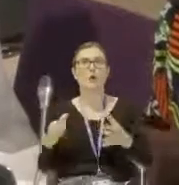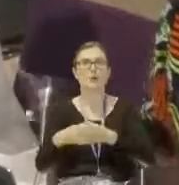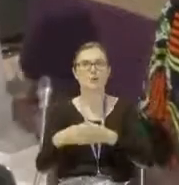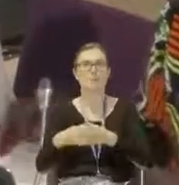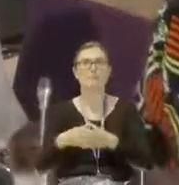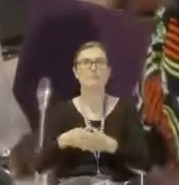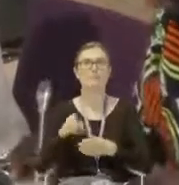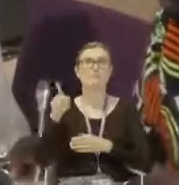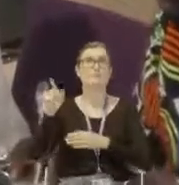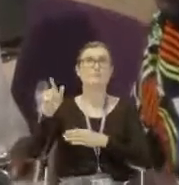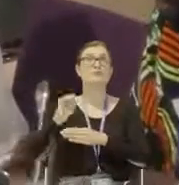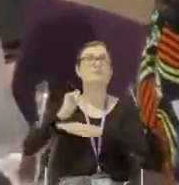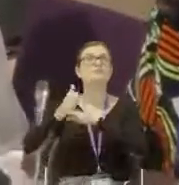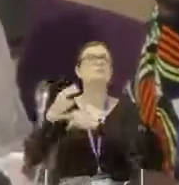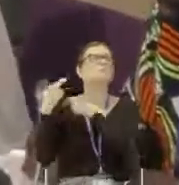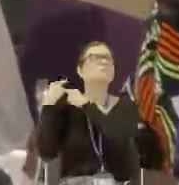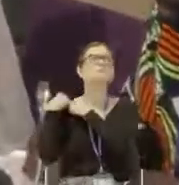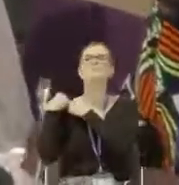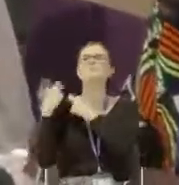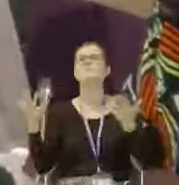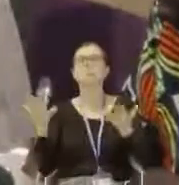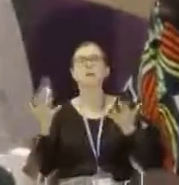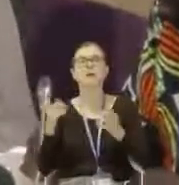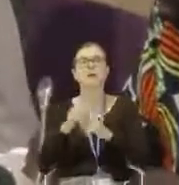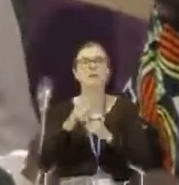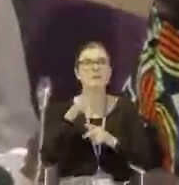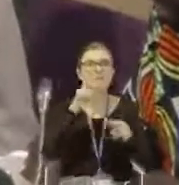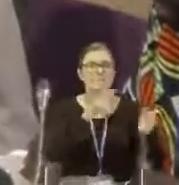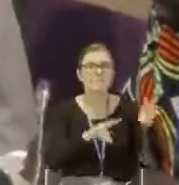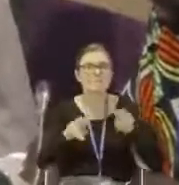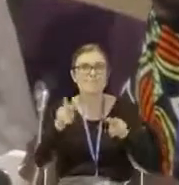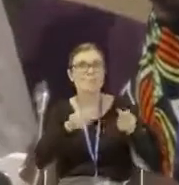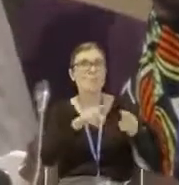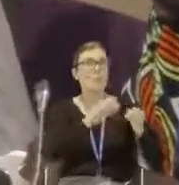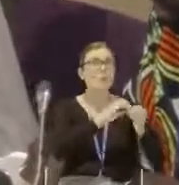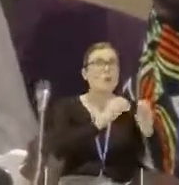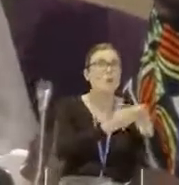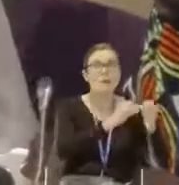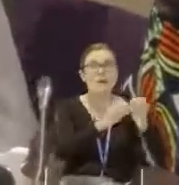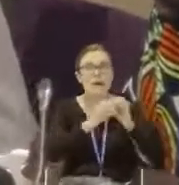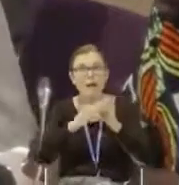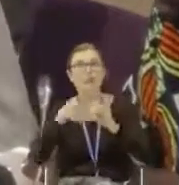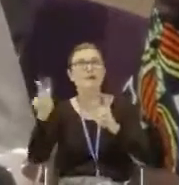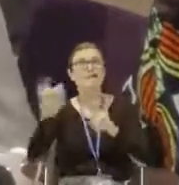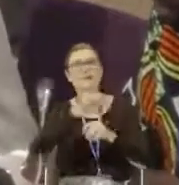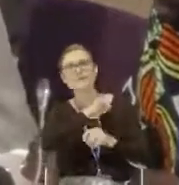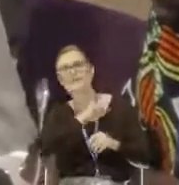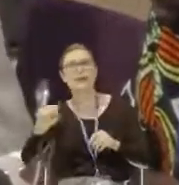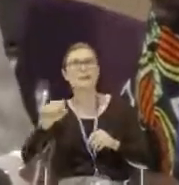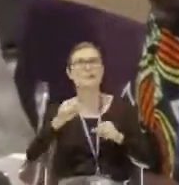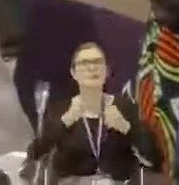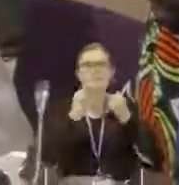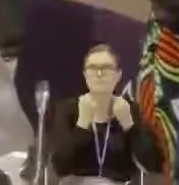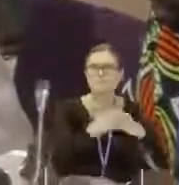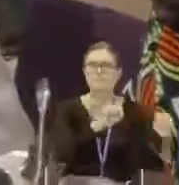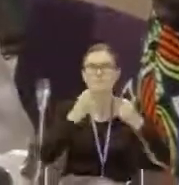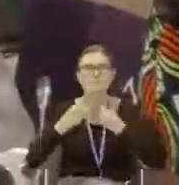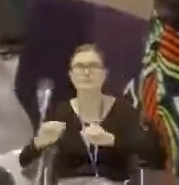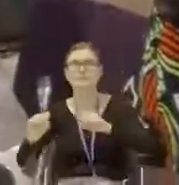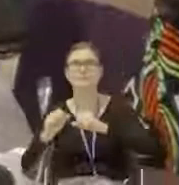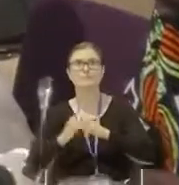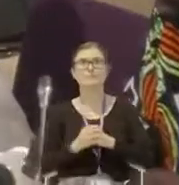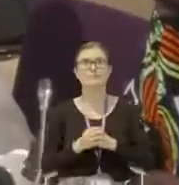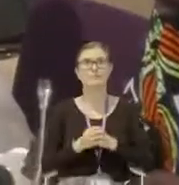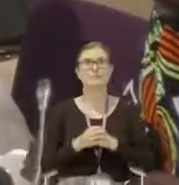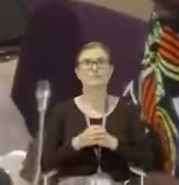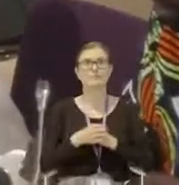of that during these discussions. It's unavoidable because all the topics that we deal with in local governments are intrinsically linked. I wish